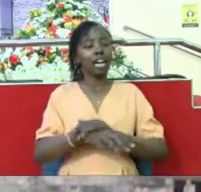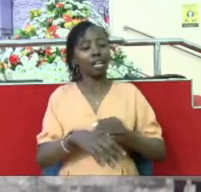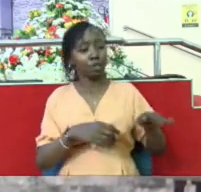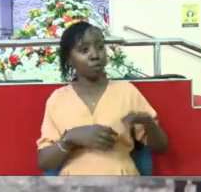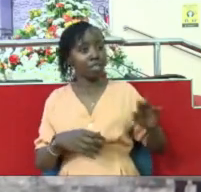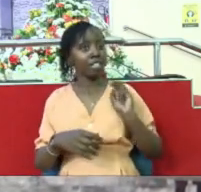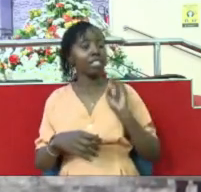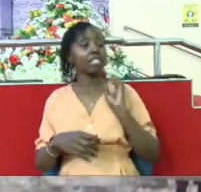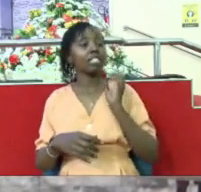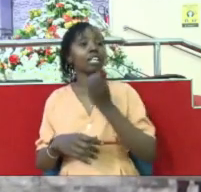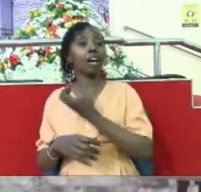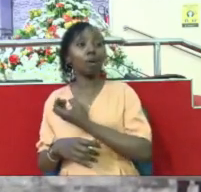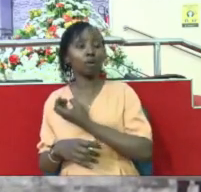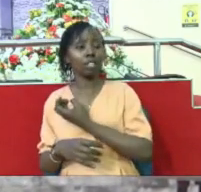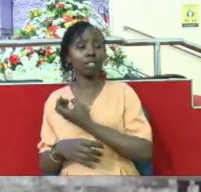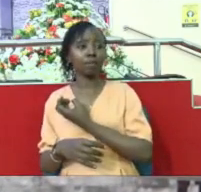our substitute.